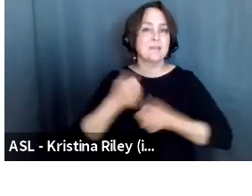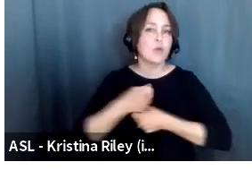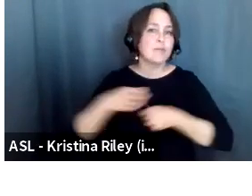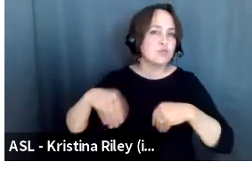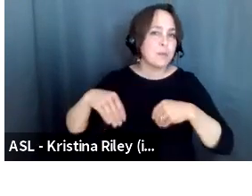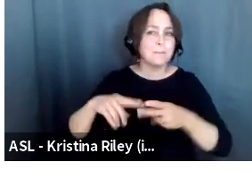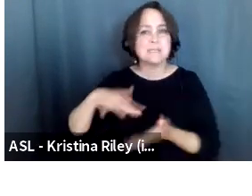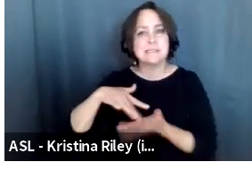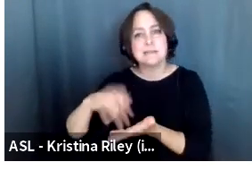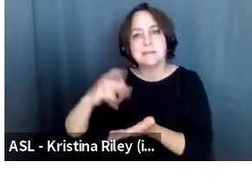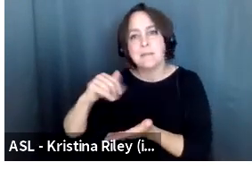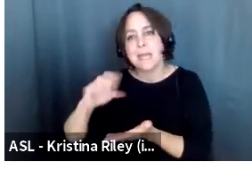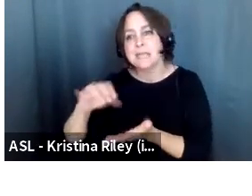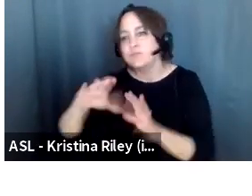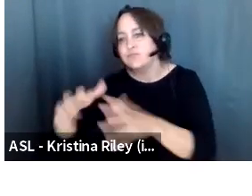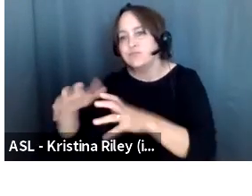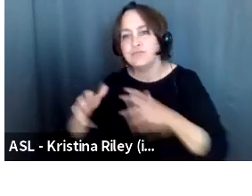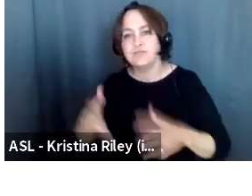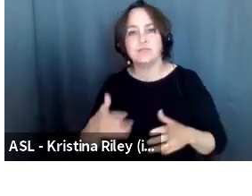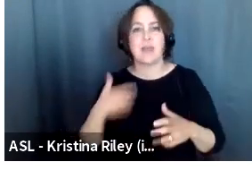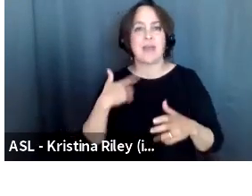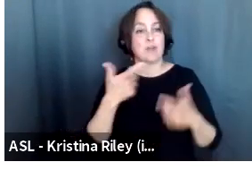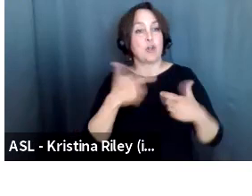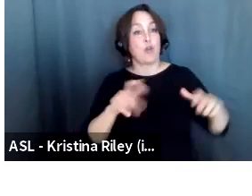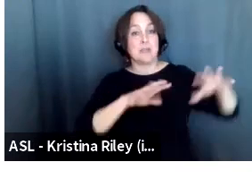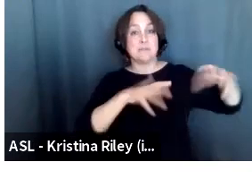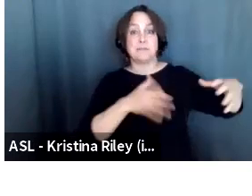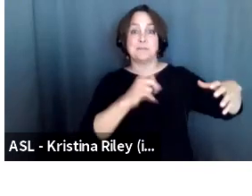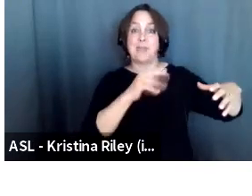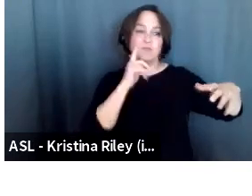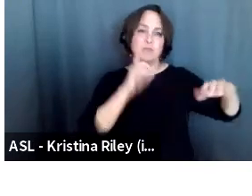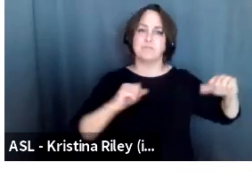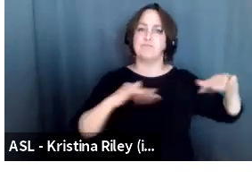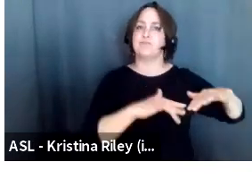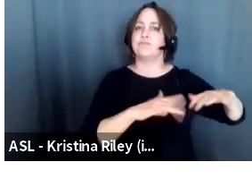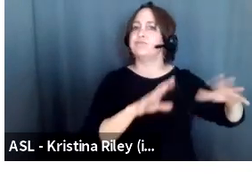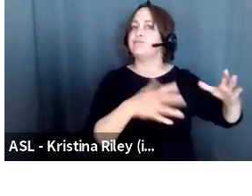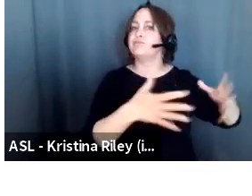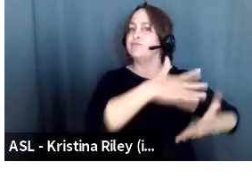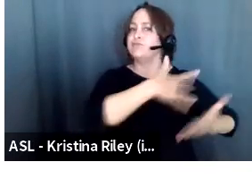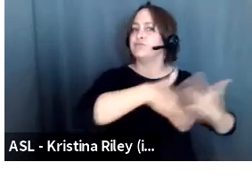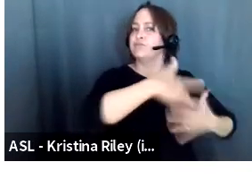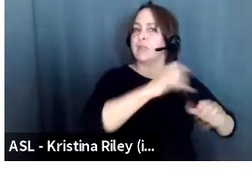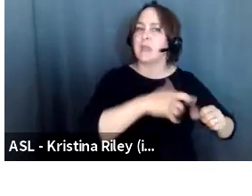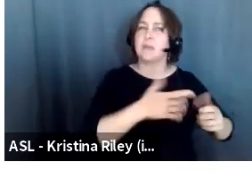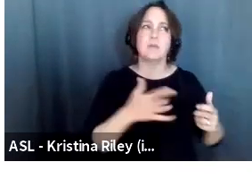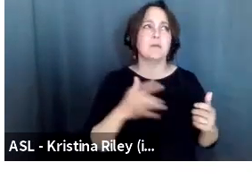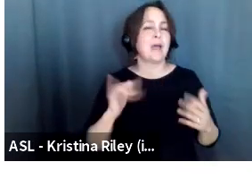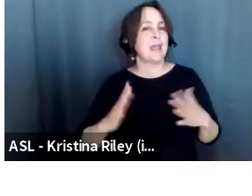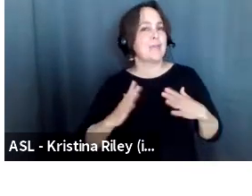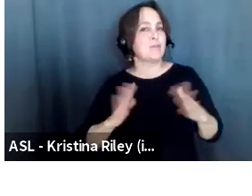study spaces, a large gathering space, kind of living room type